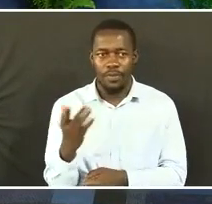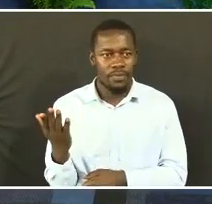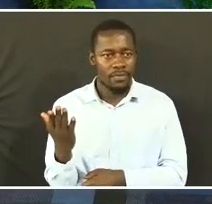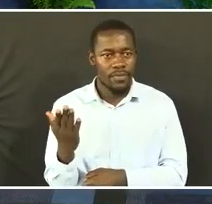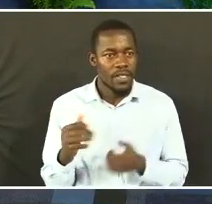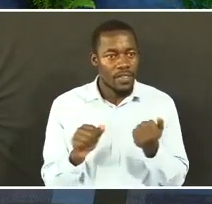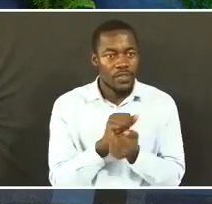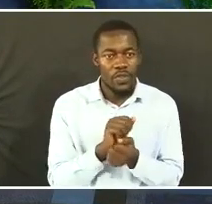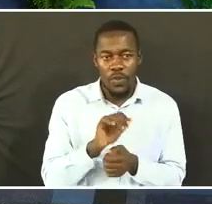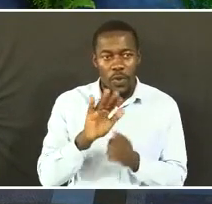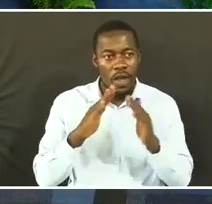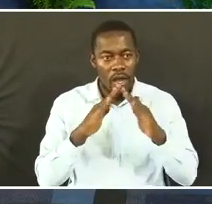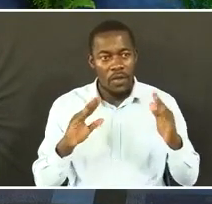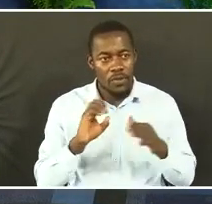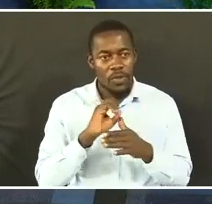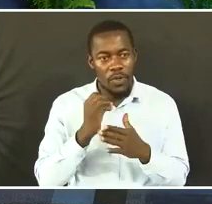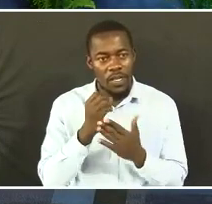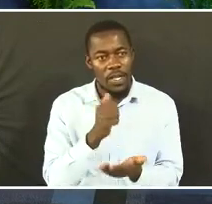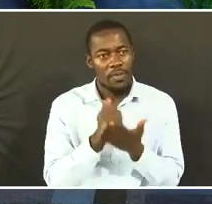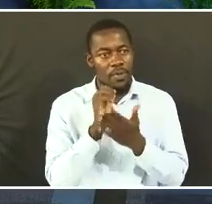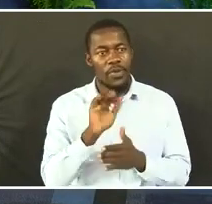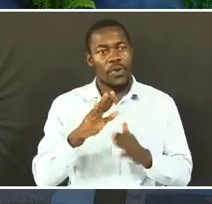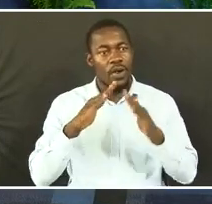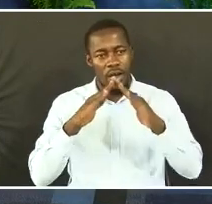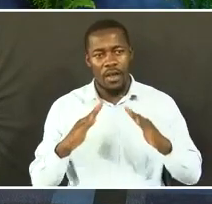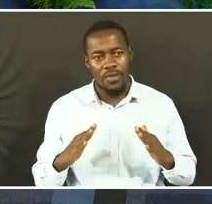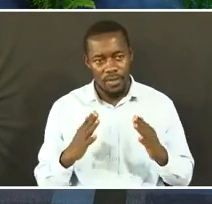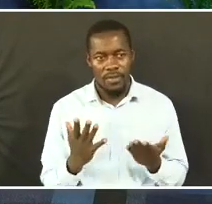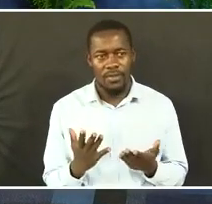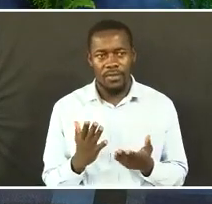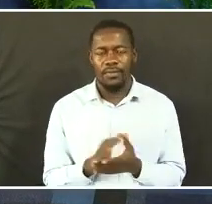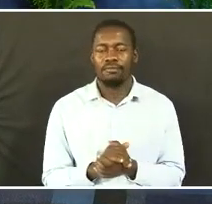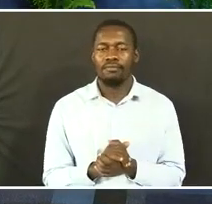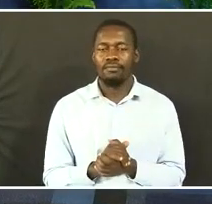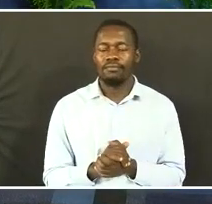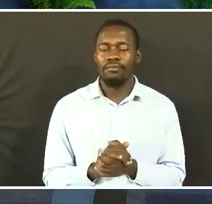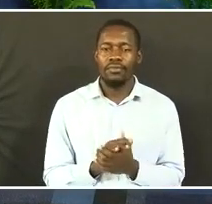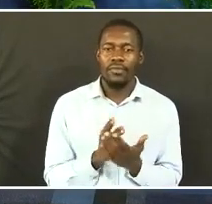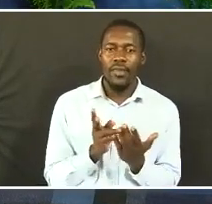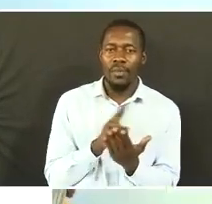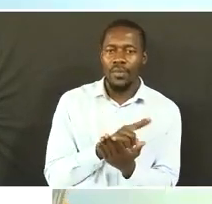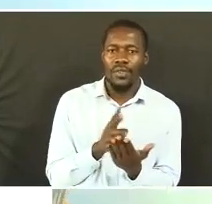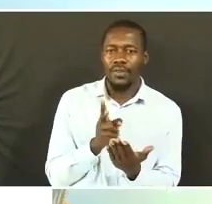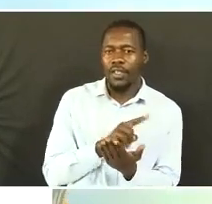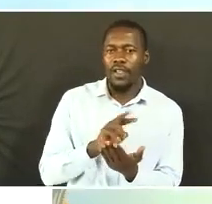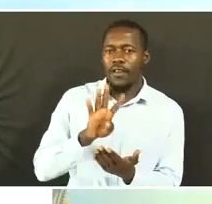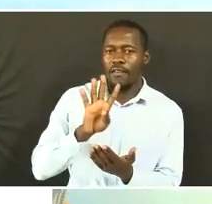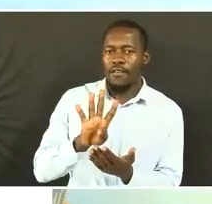Great Controversy says something profound, and I echo from page 488.